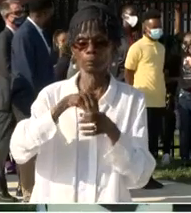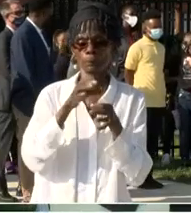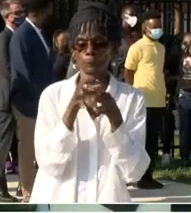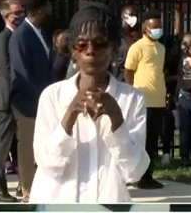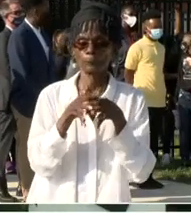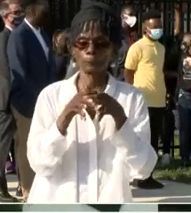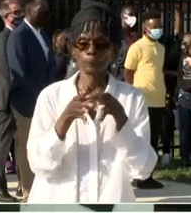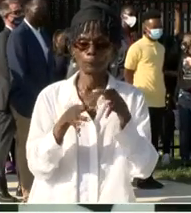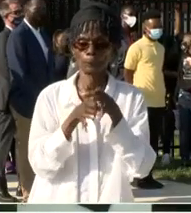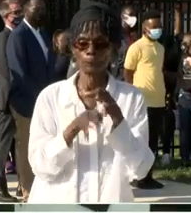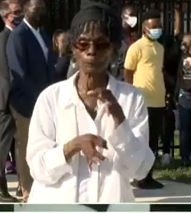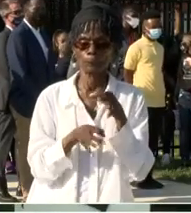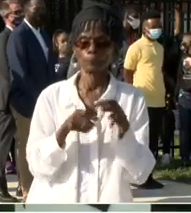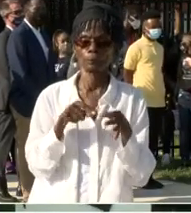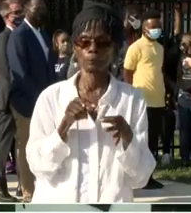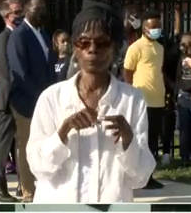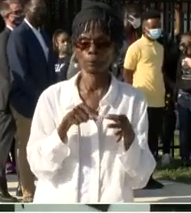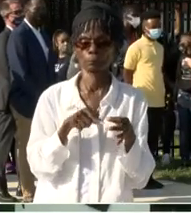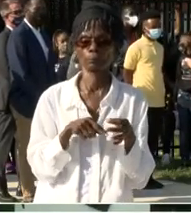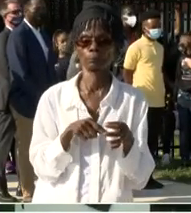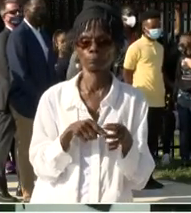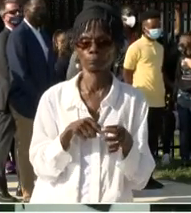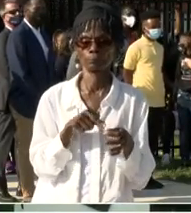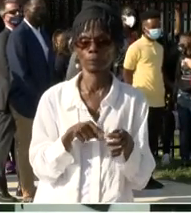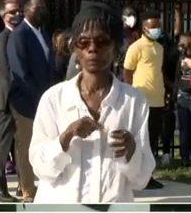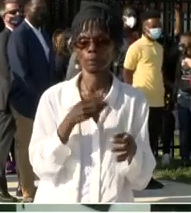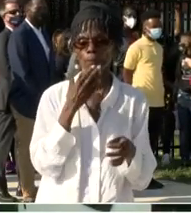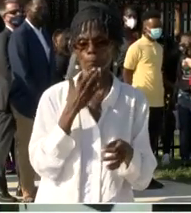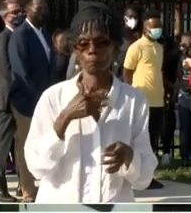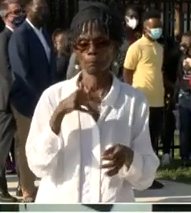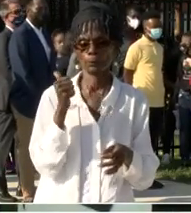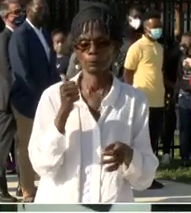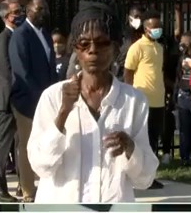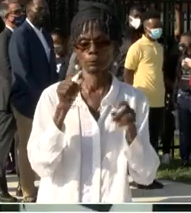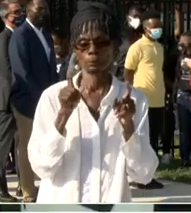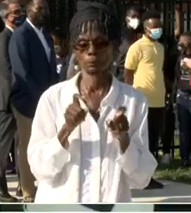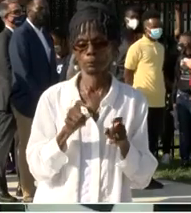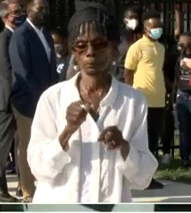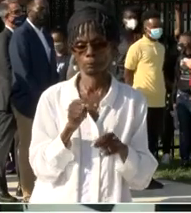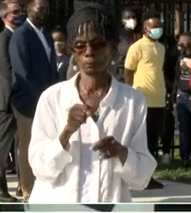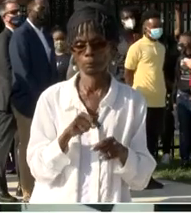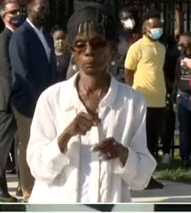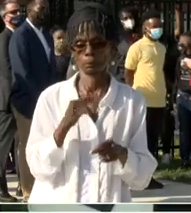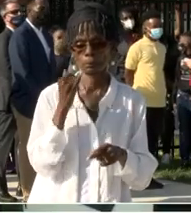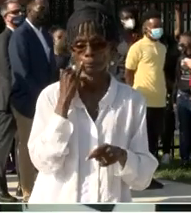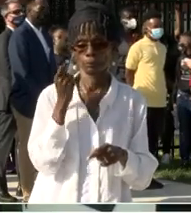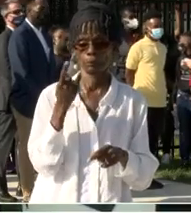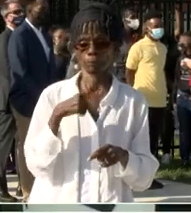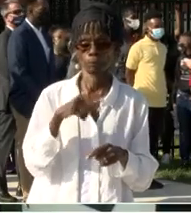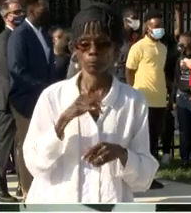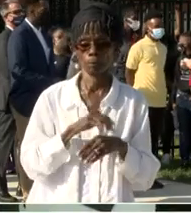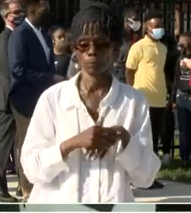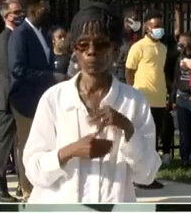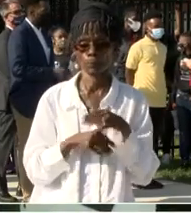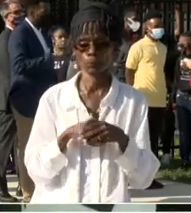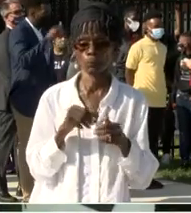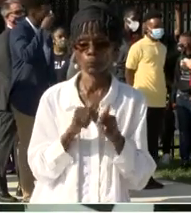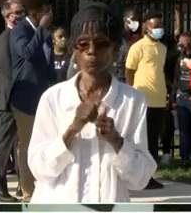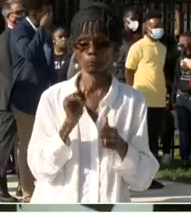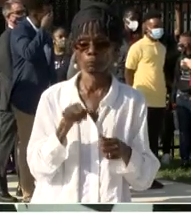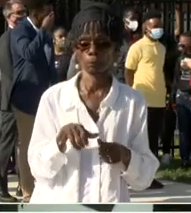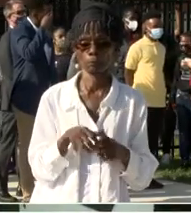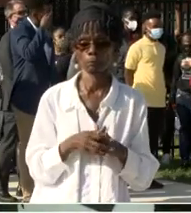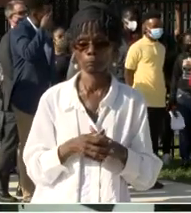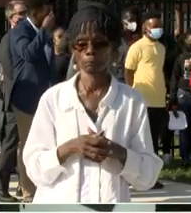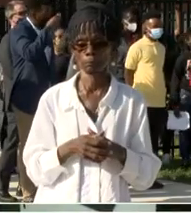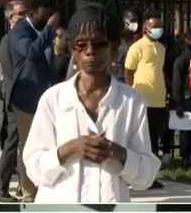less invasive and something that we could do that was more comfortable for students. So as a result, we made the